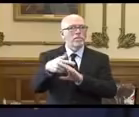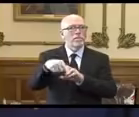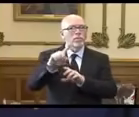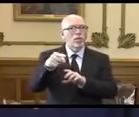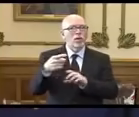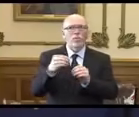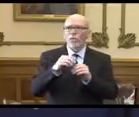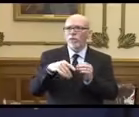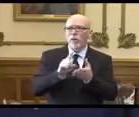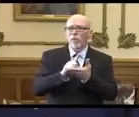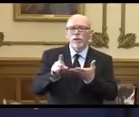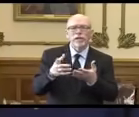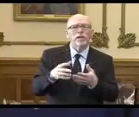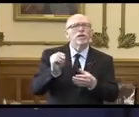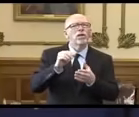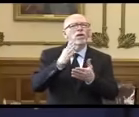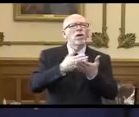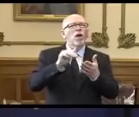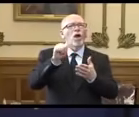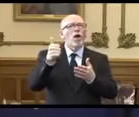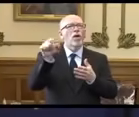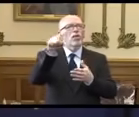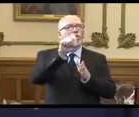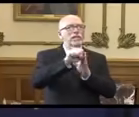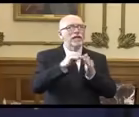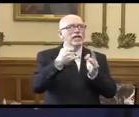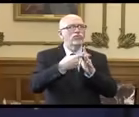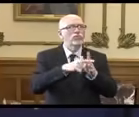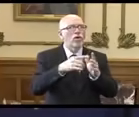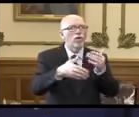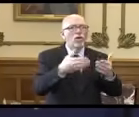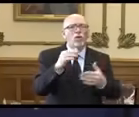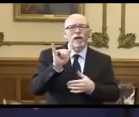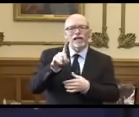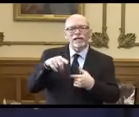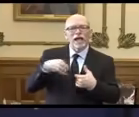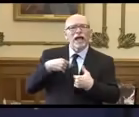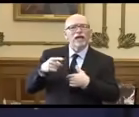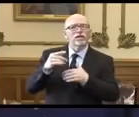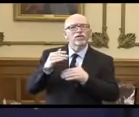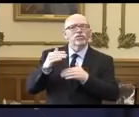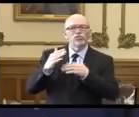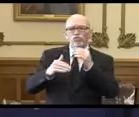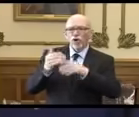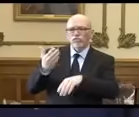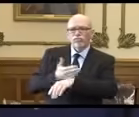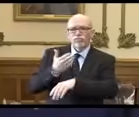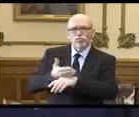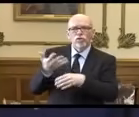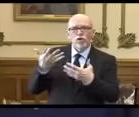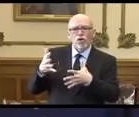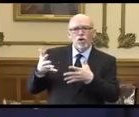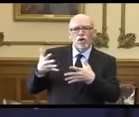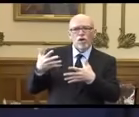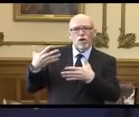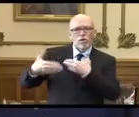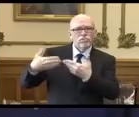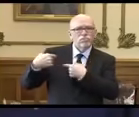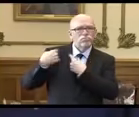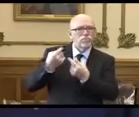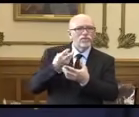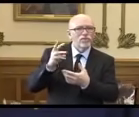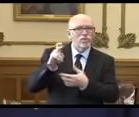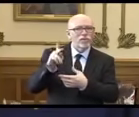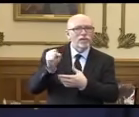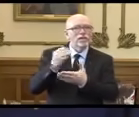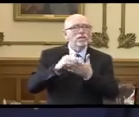week, and others starting to do that, or Indiana having construction that has occurred for weeks now,